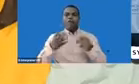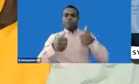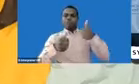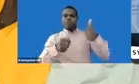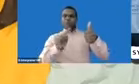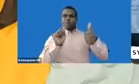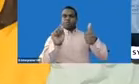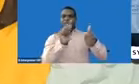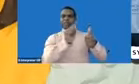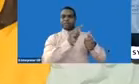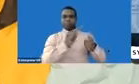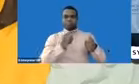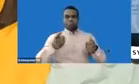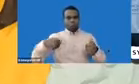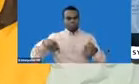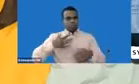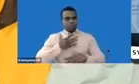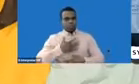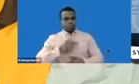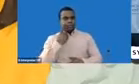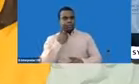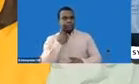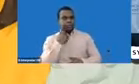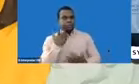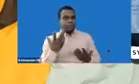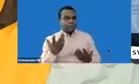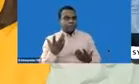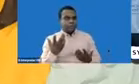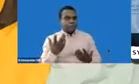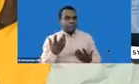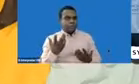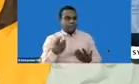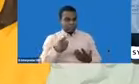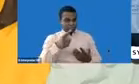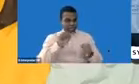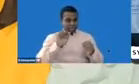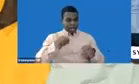chat where you could actually sign to somebody. That we have written about, but we